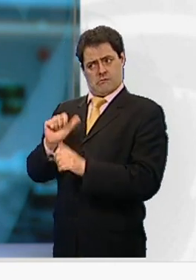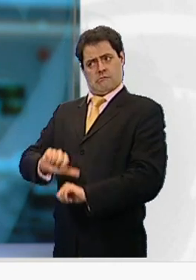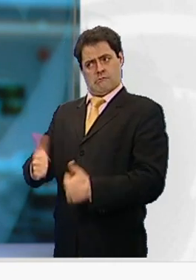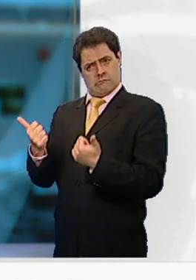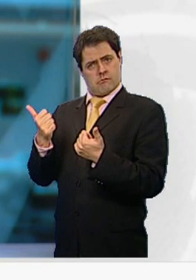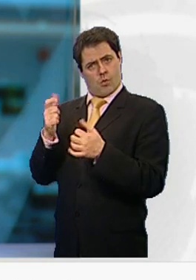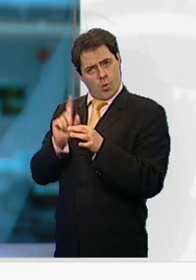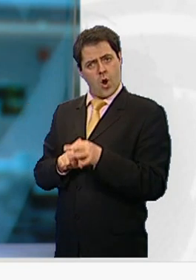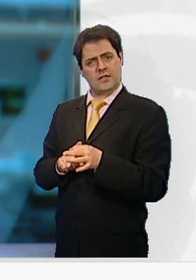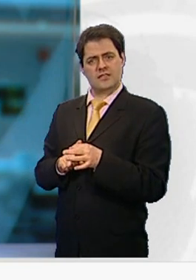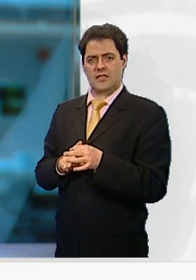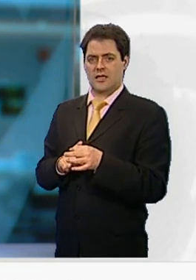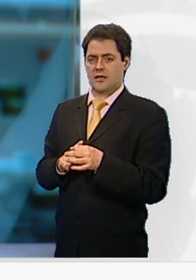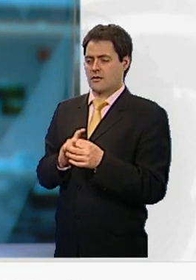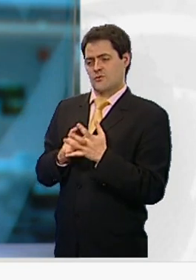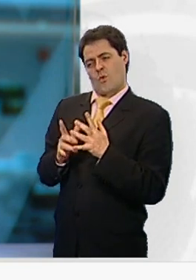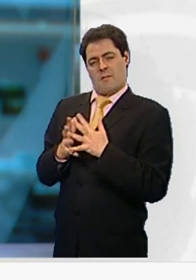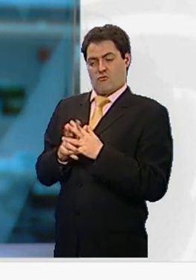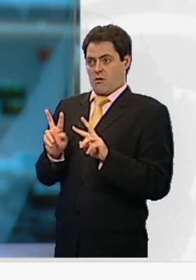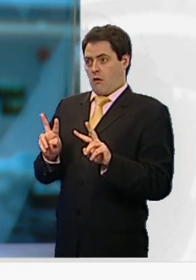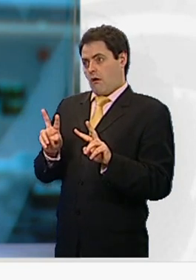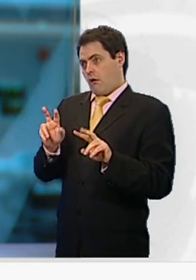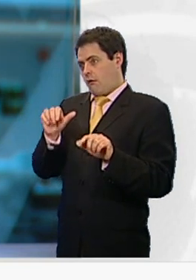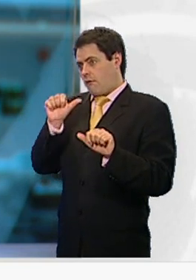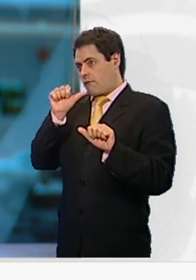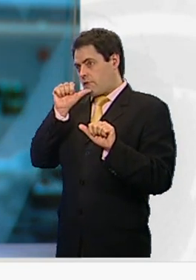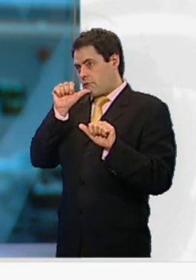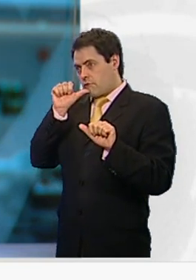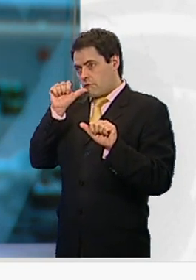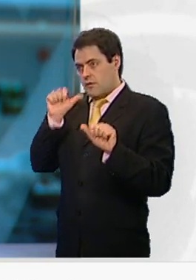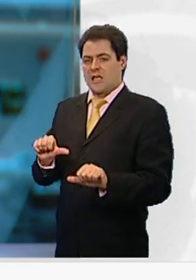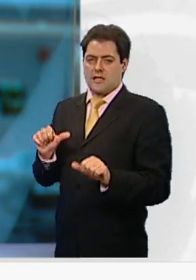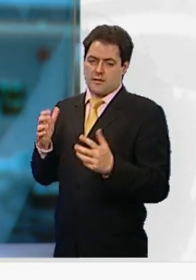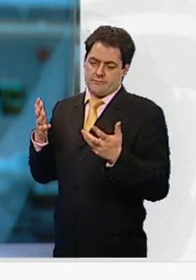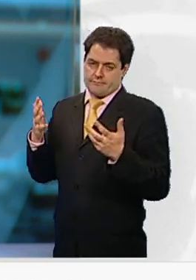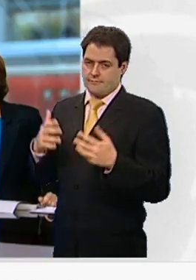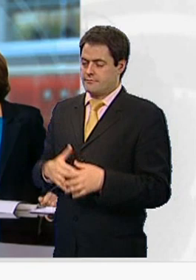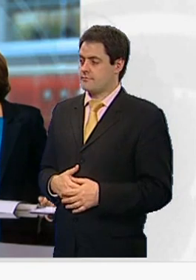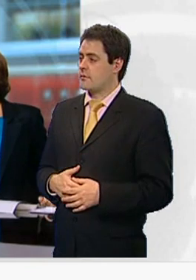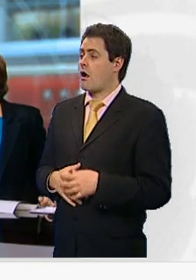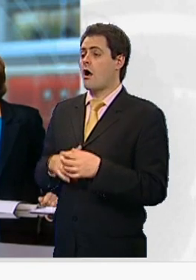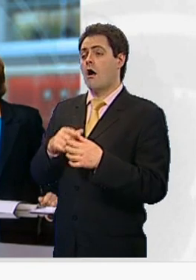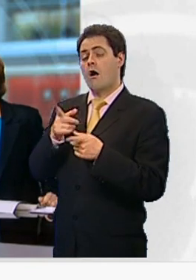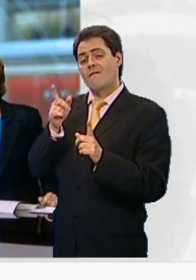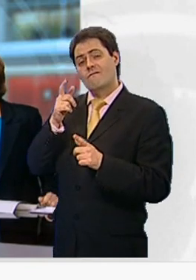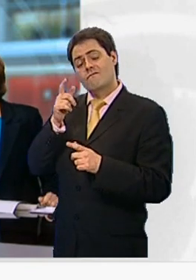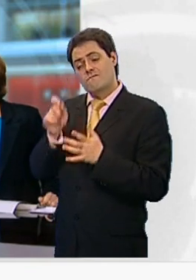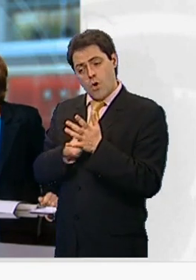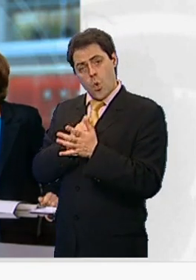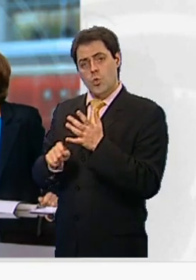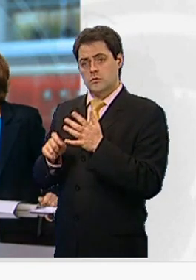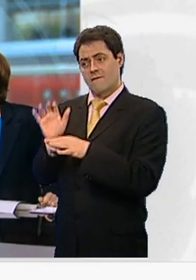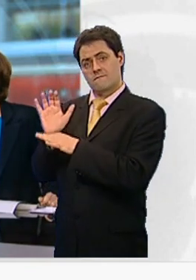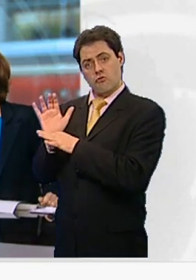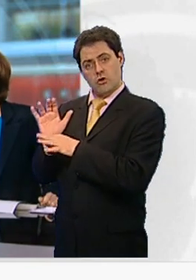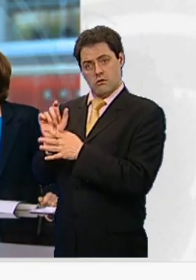done, and it's just manna from heaven for people who are voting for things like the Golden Globes, really. And the people who do vote, as you say,